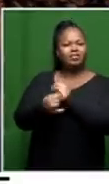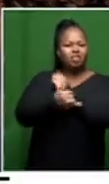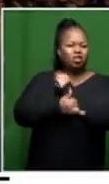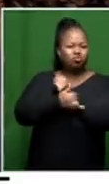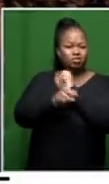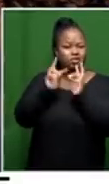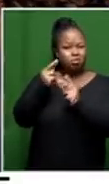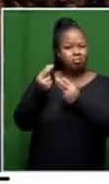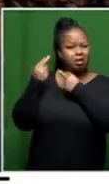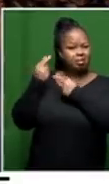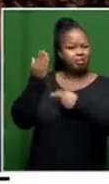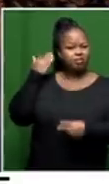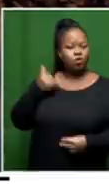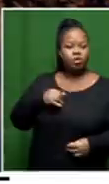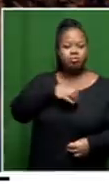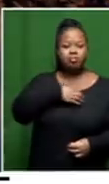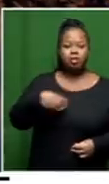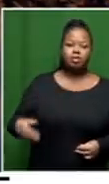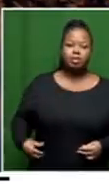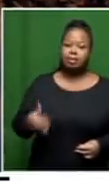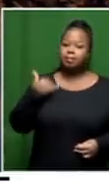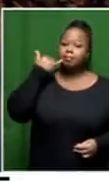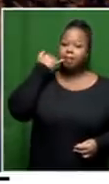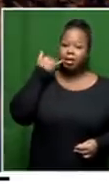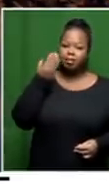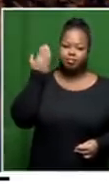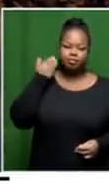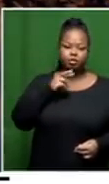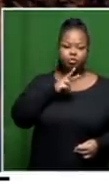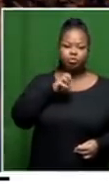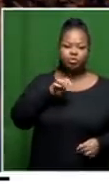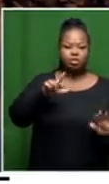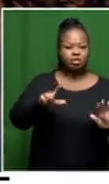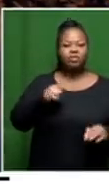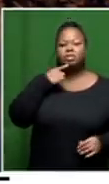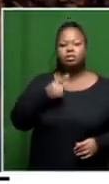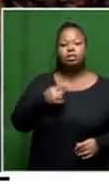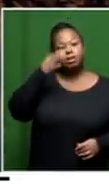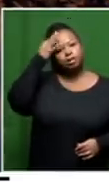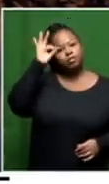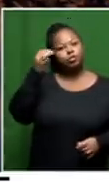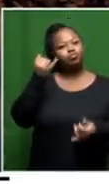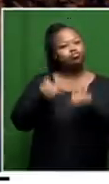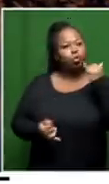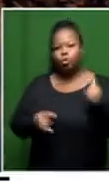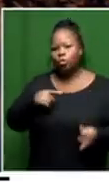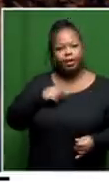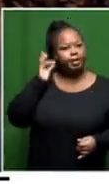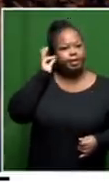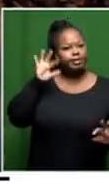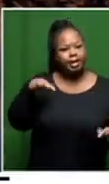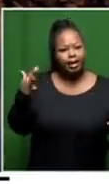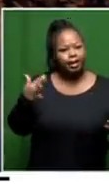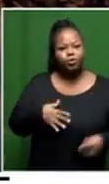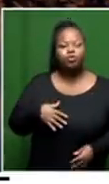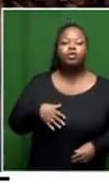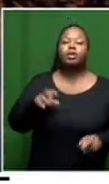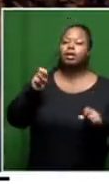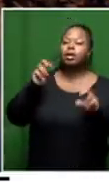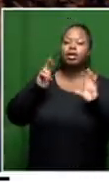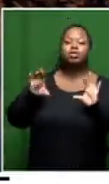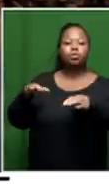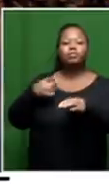to President Thabo Mbeki admitting in 2007 that the government was wrong for not listening to ESCOM when advised